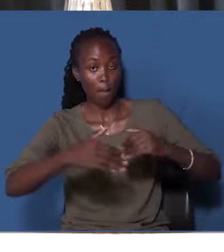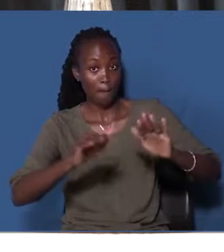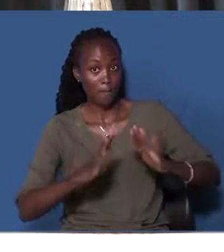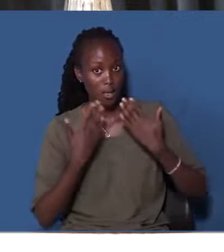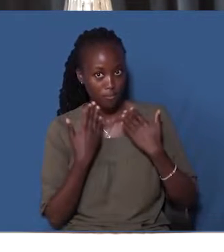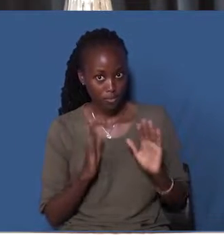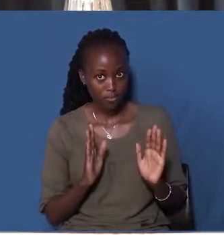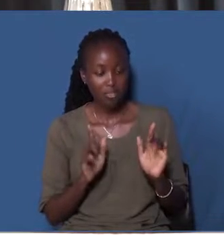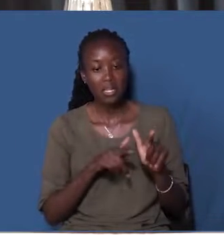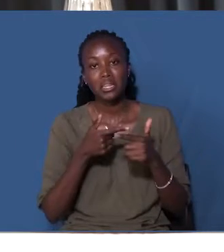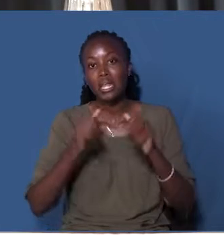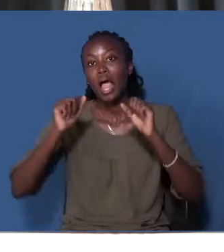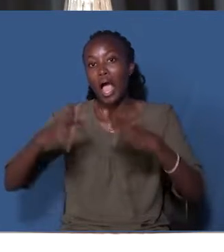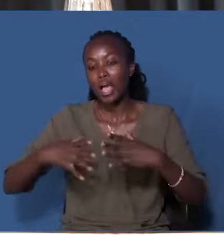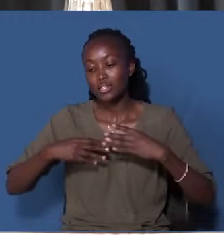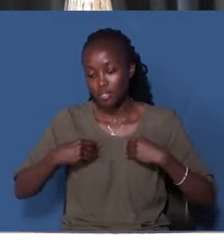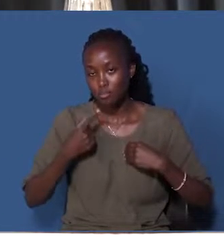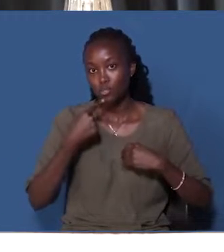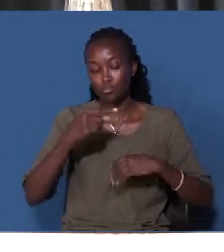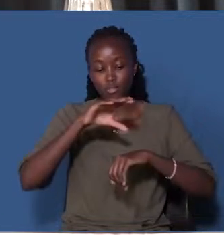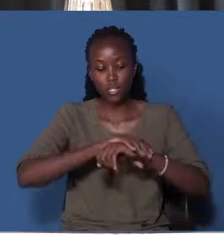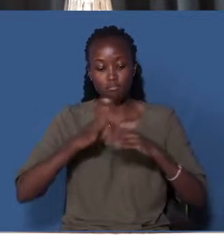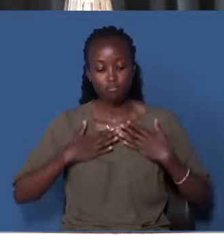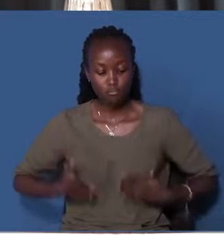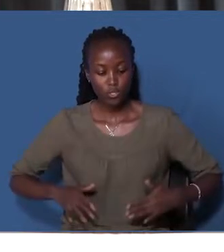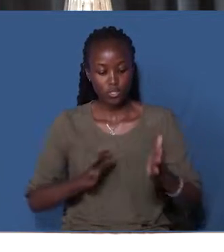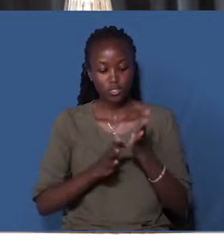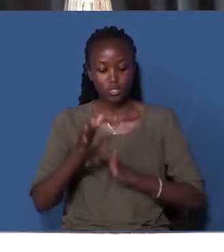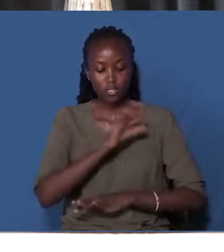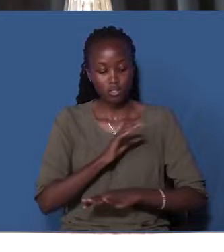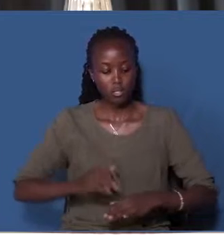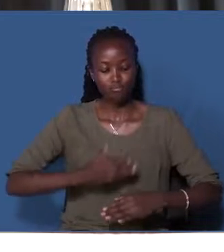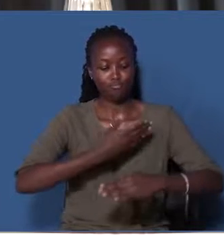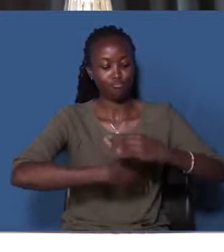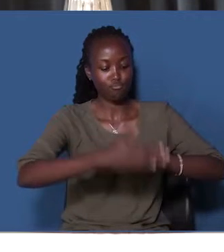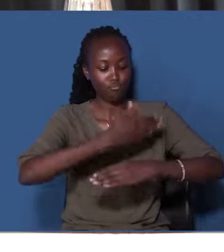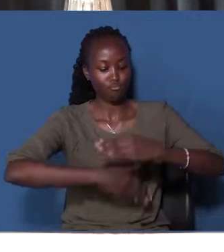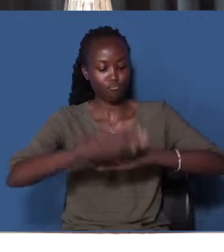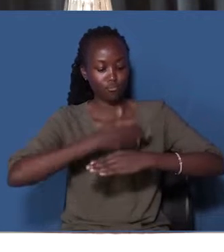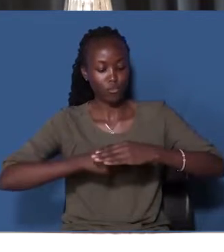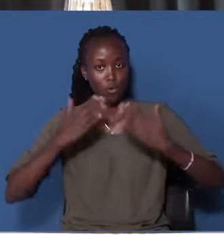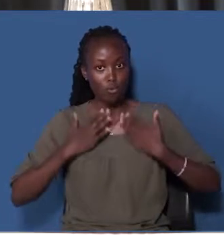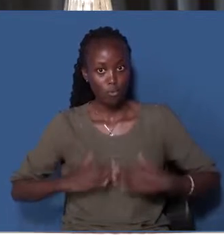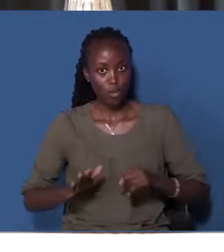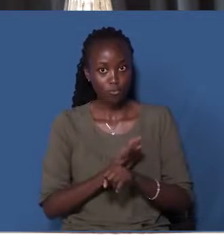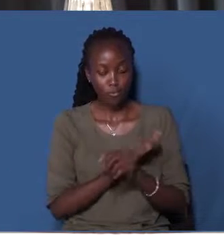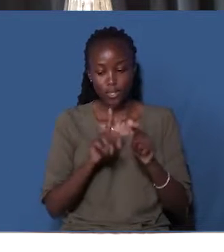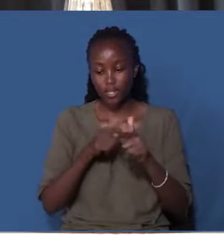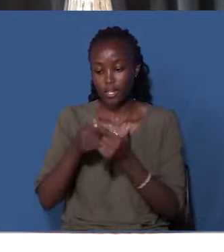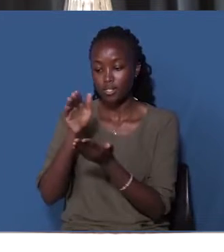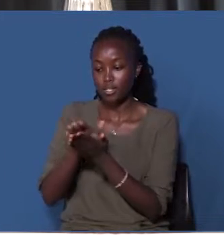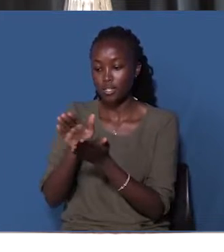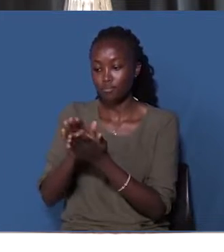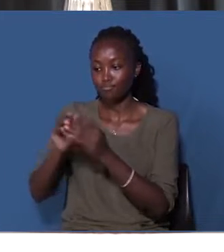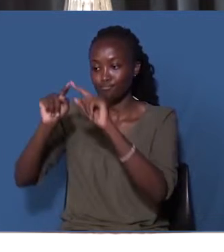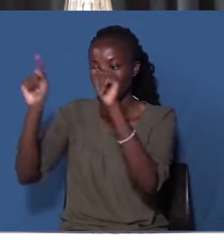in which no one had yet been laid. It was preparation day, and the Sabbath was about to